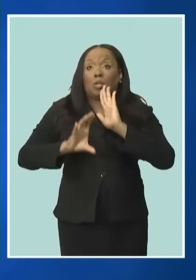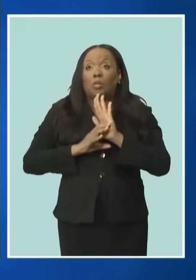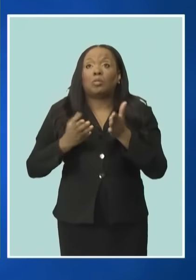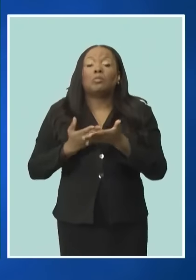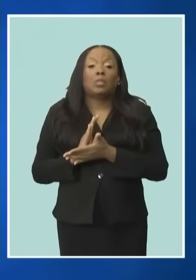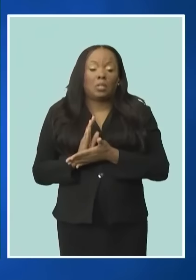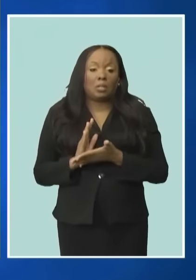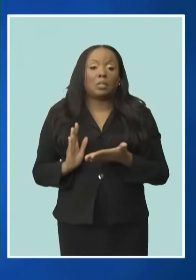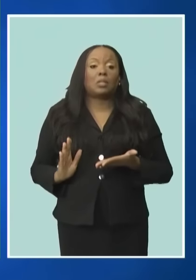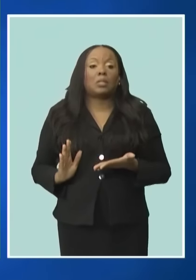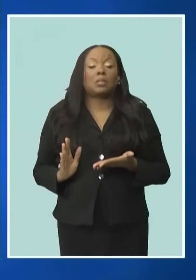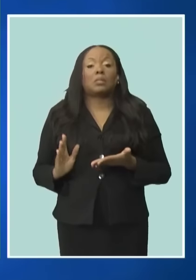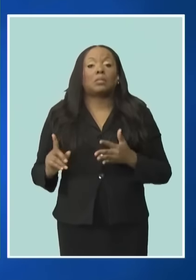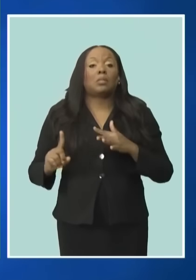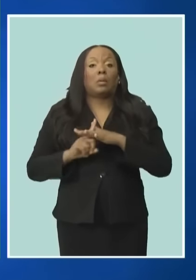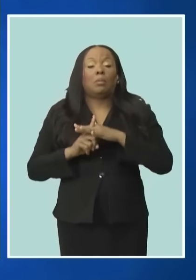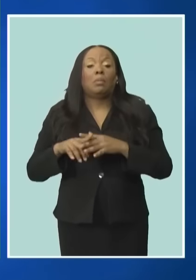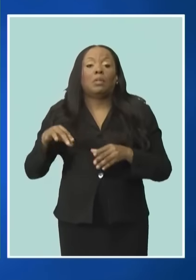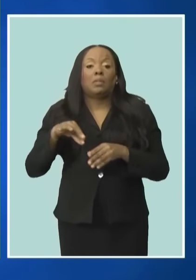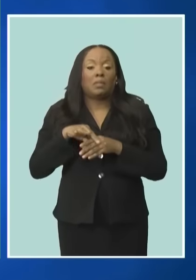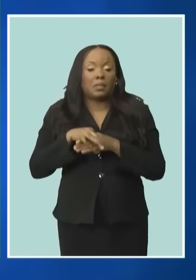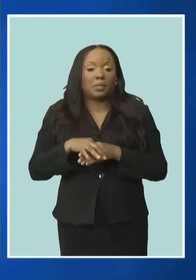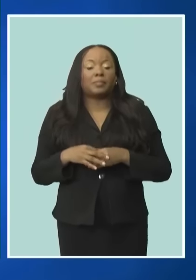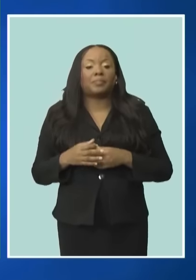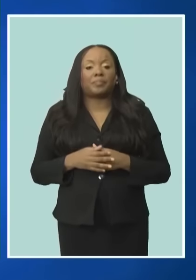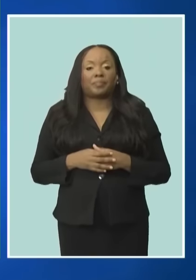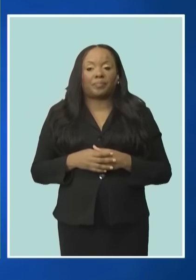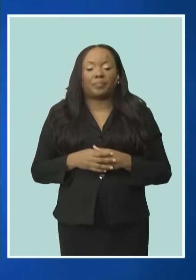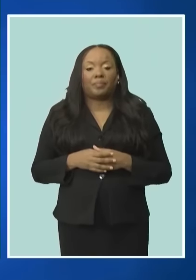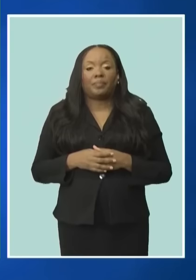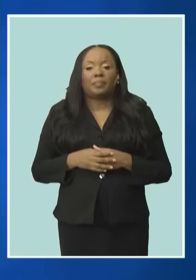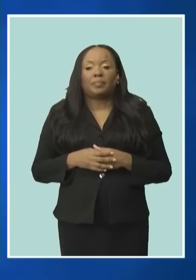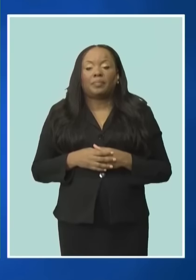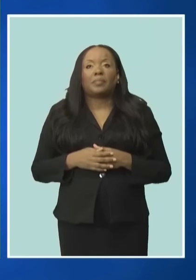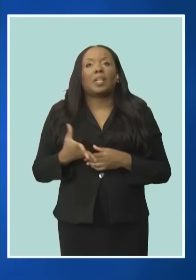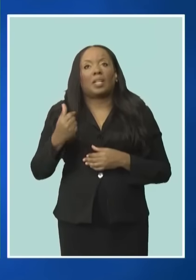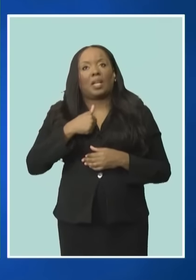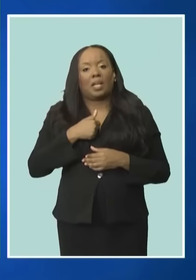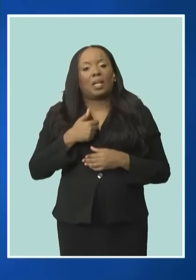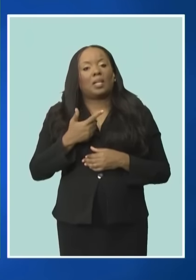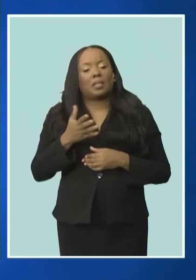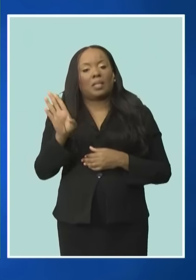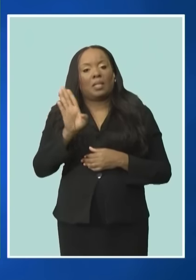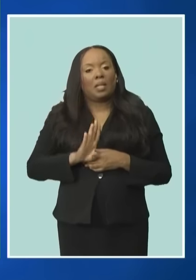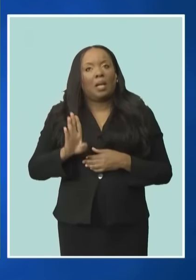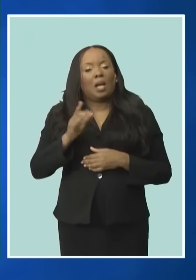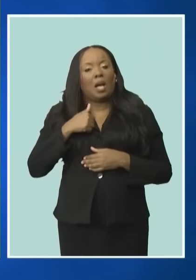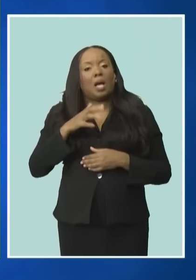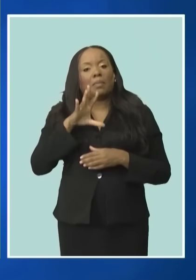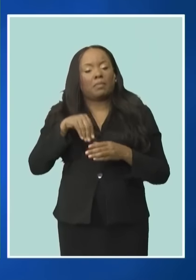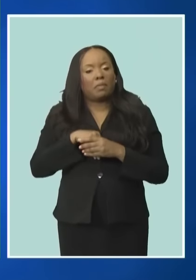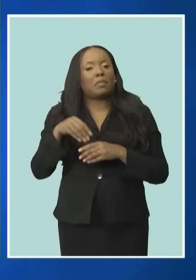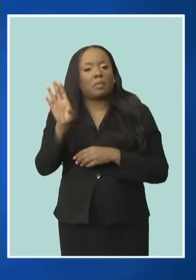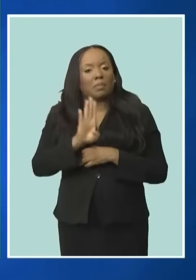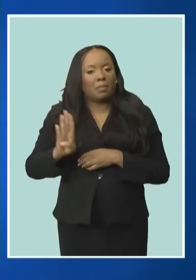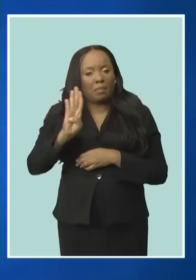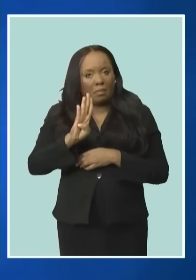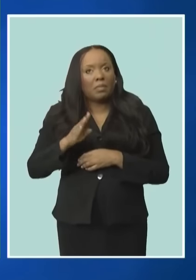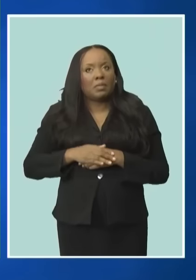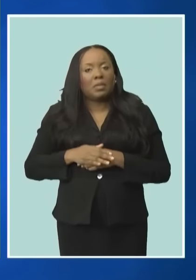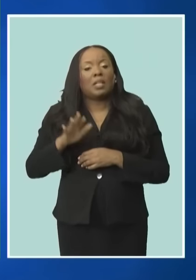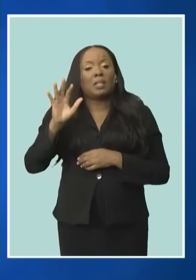out, vote, and be a part of Barbados. Because voting is a part of Barbados,